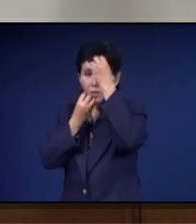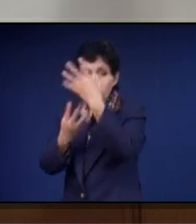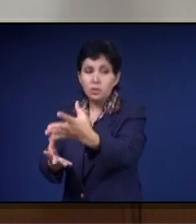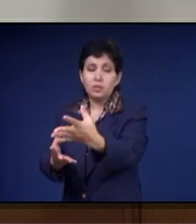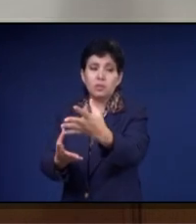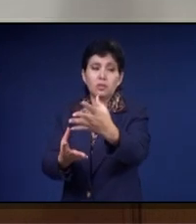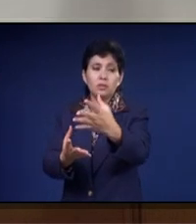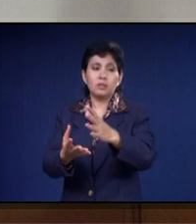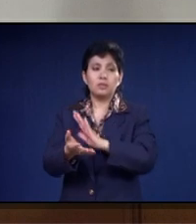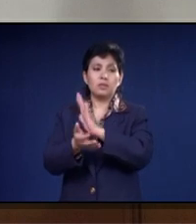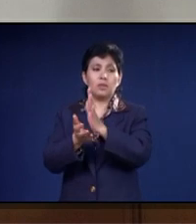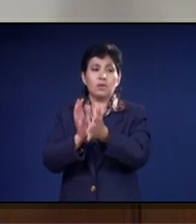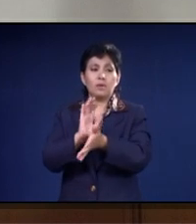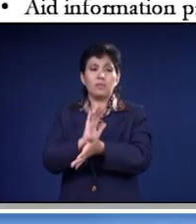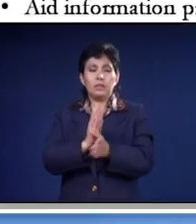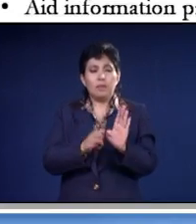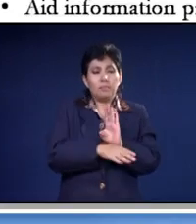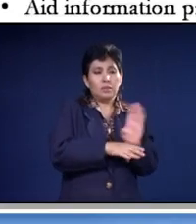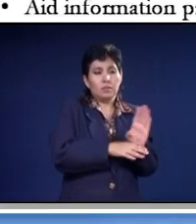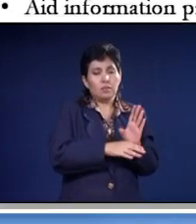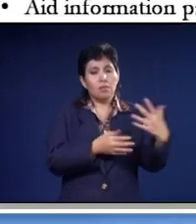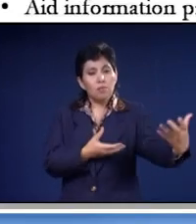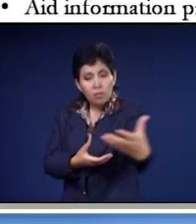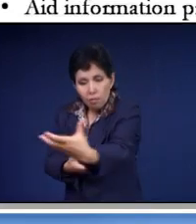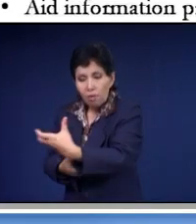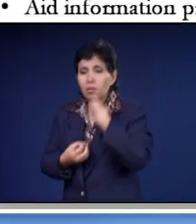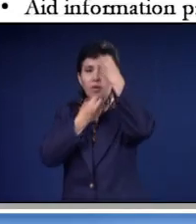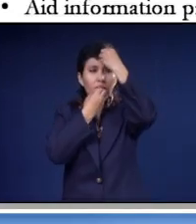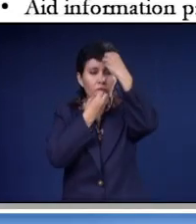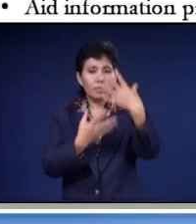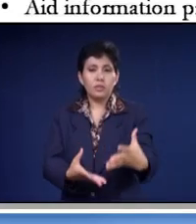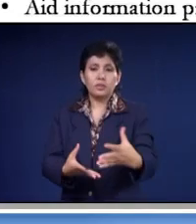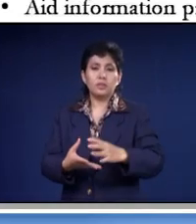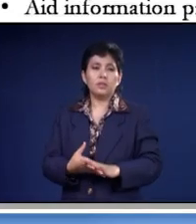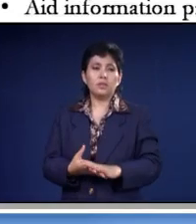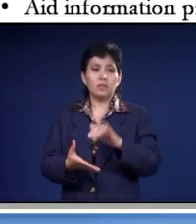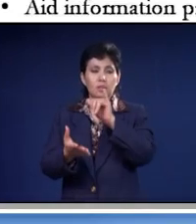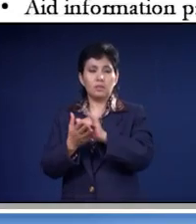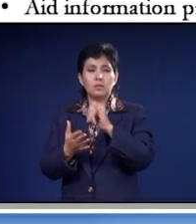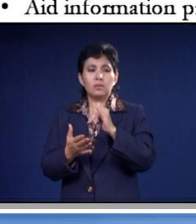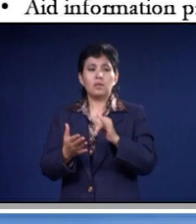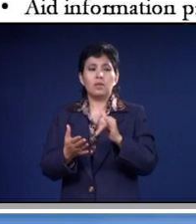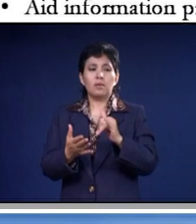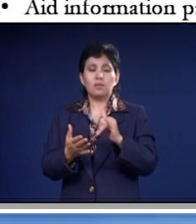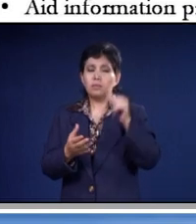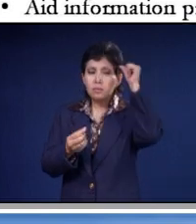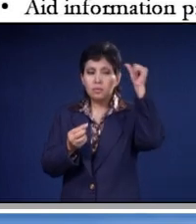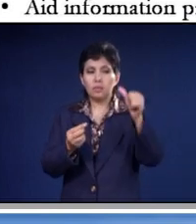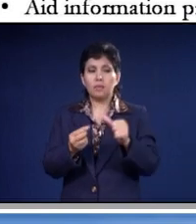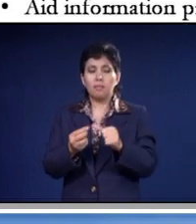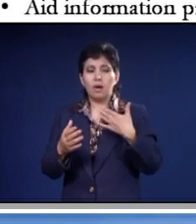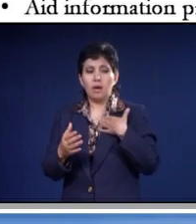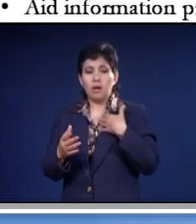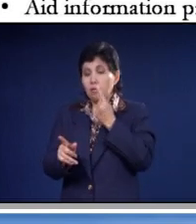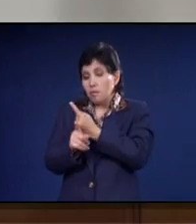we don't have to be too busy keeping information the whole time. Next one is for you to memorize. For you to